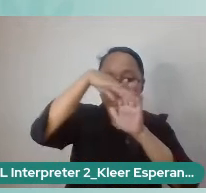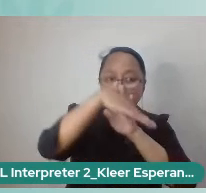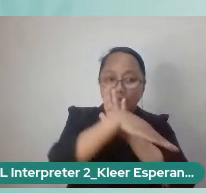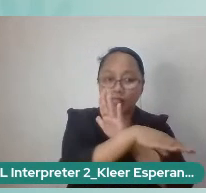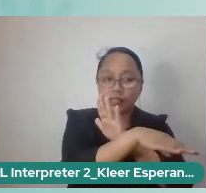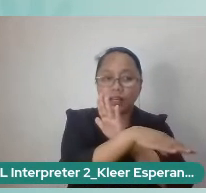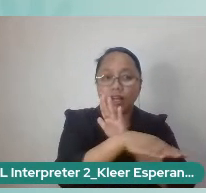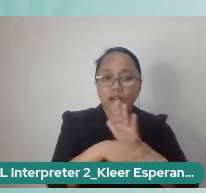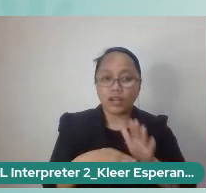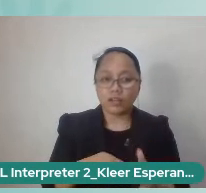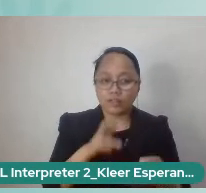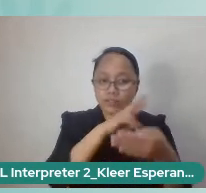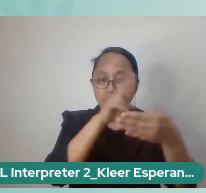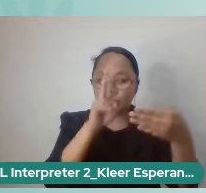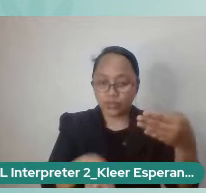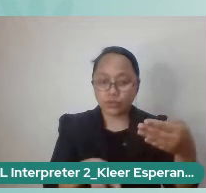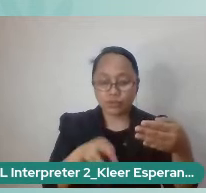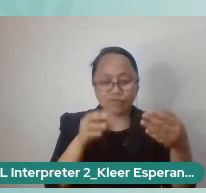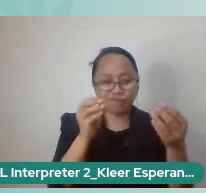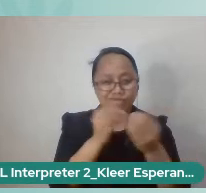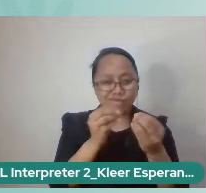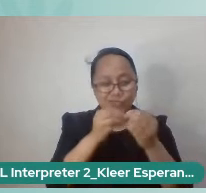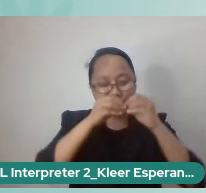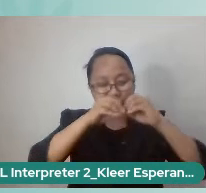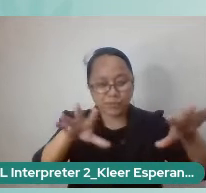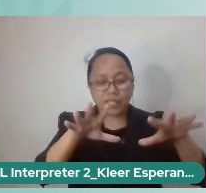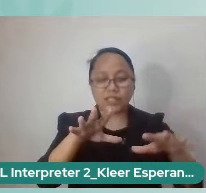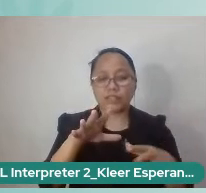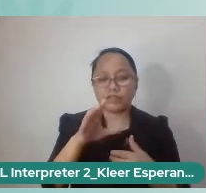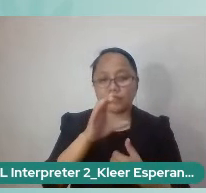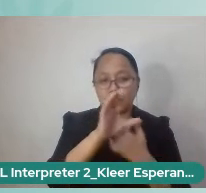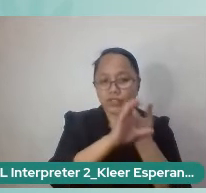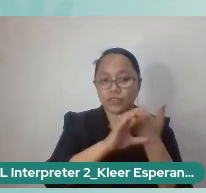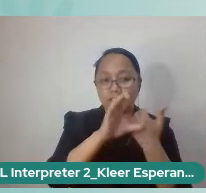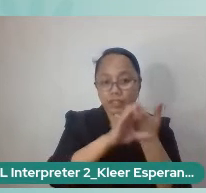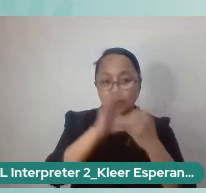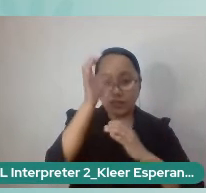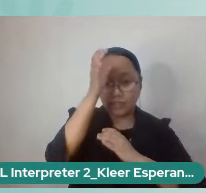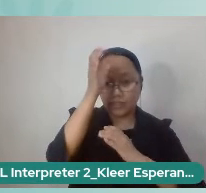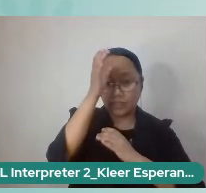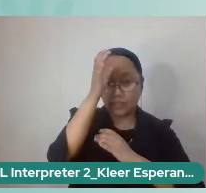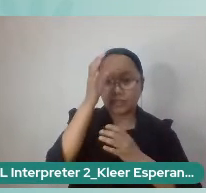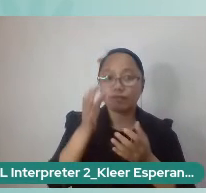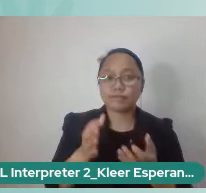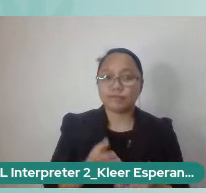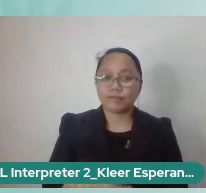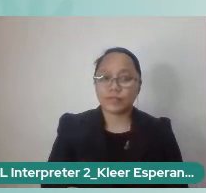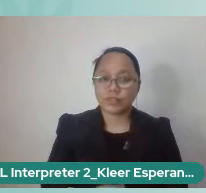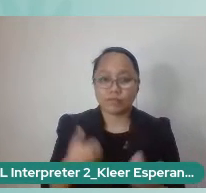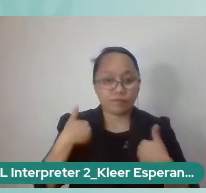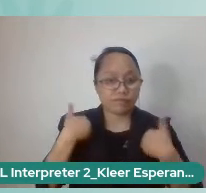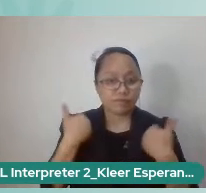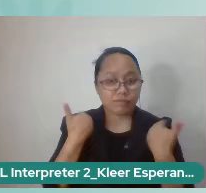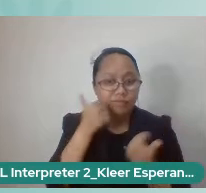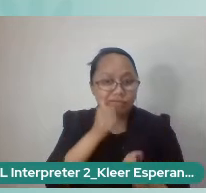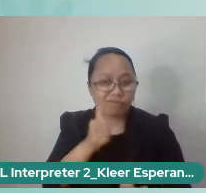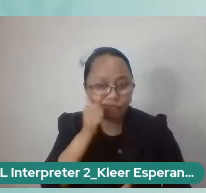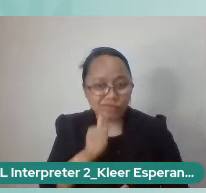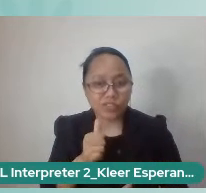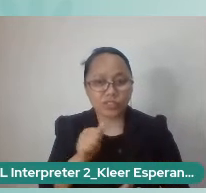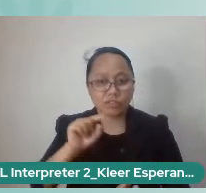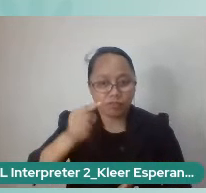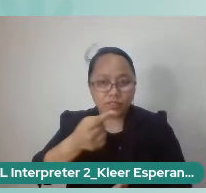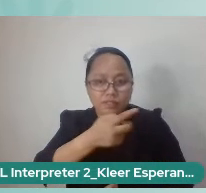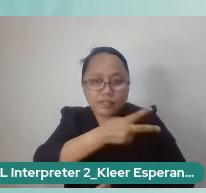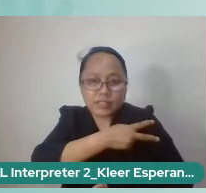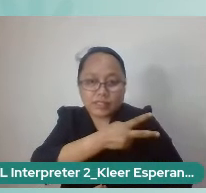targets. And you can see in this situation a really rapid drop in rates of cervical cancer mortality, in